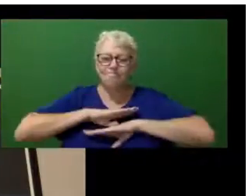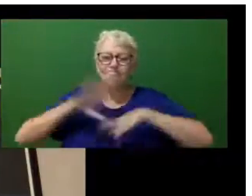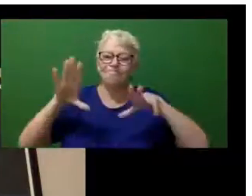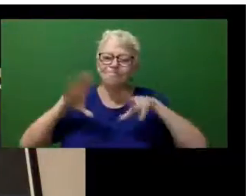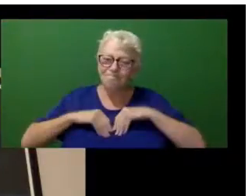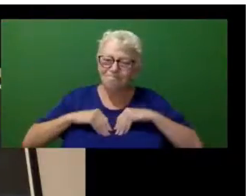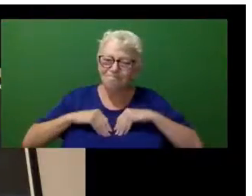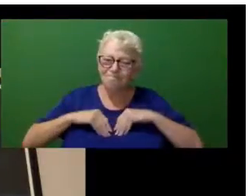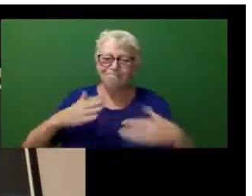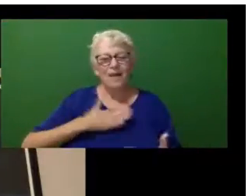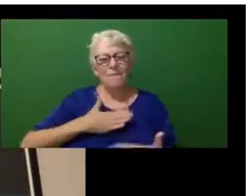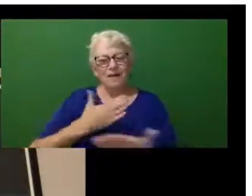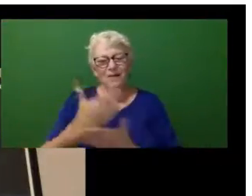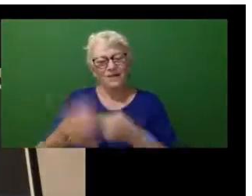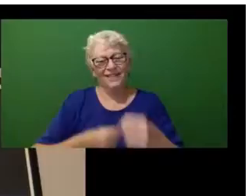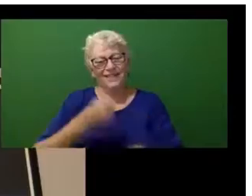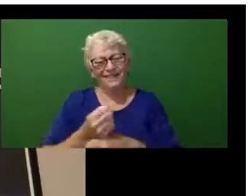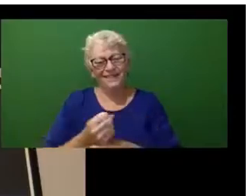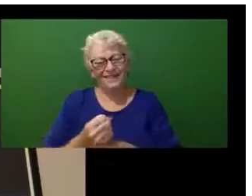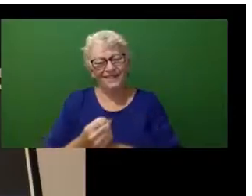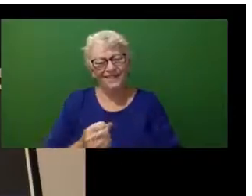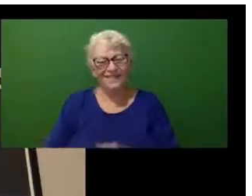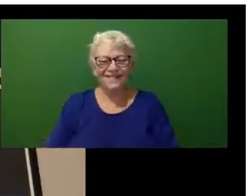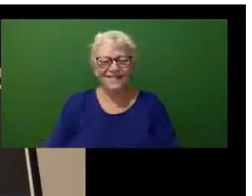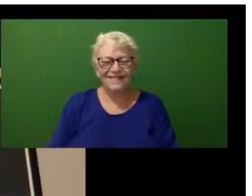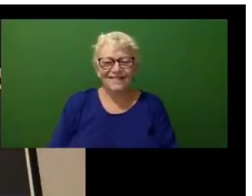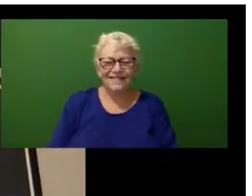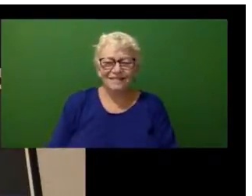be sufficient. Shana Tova.